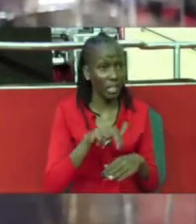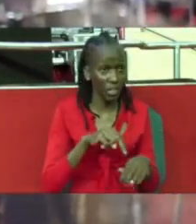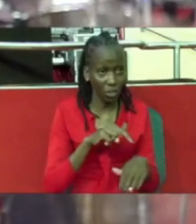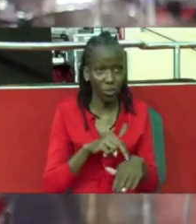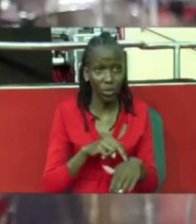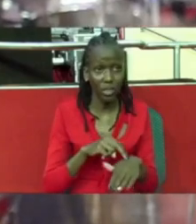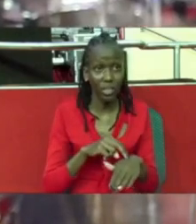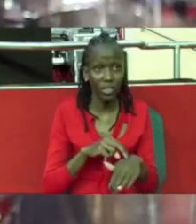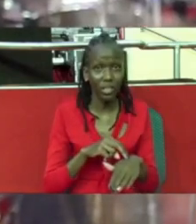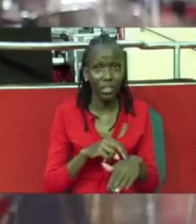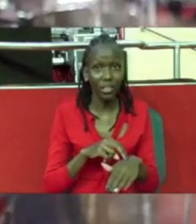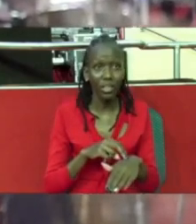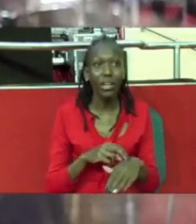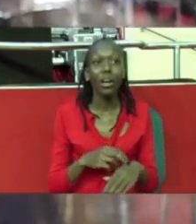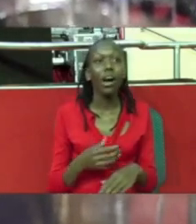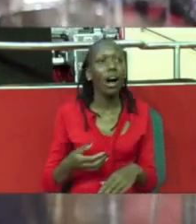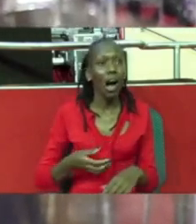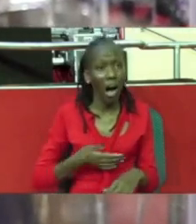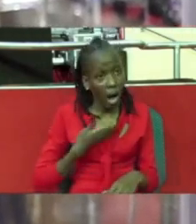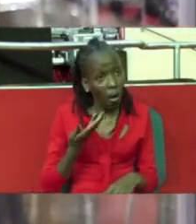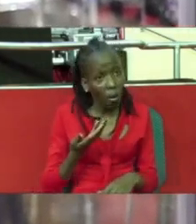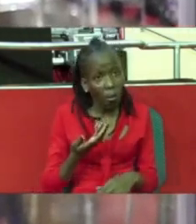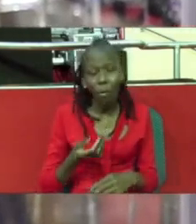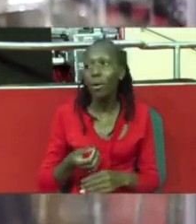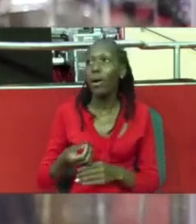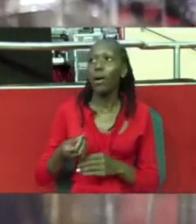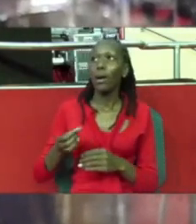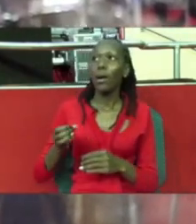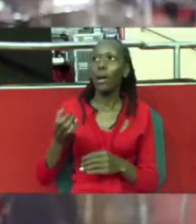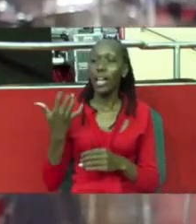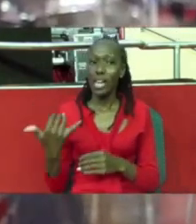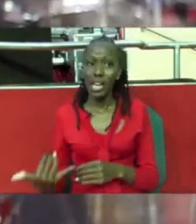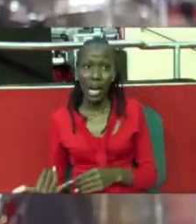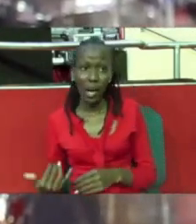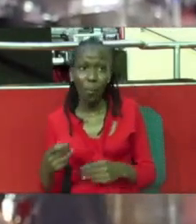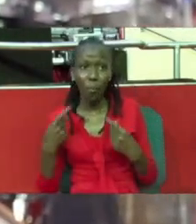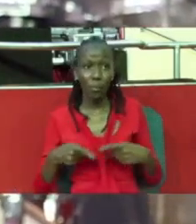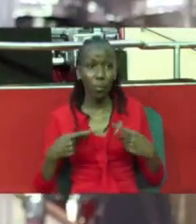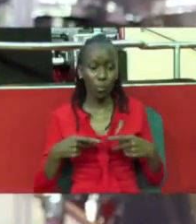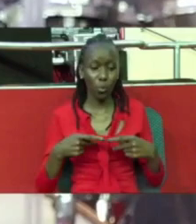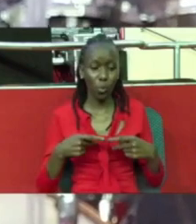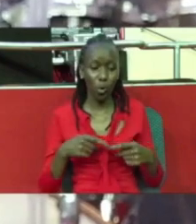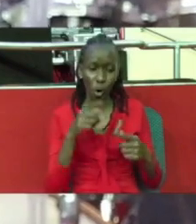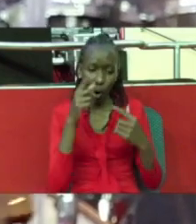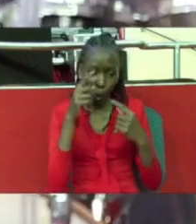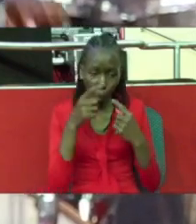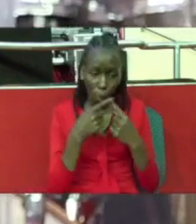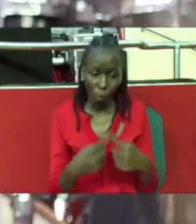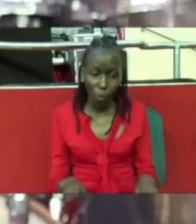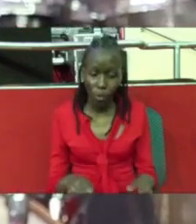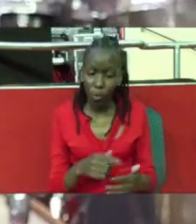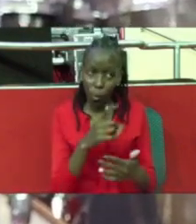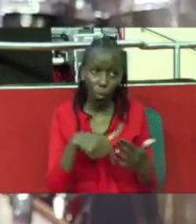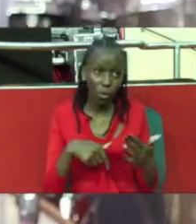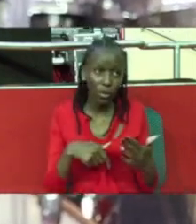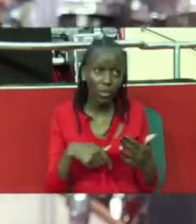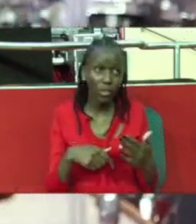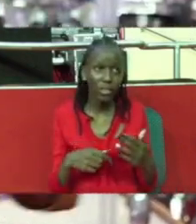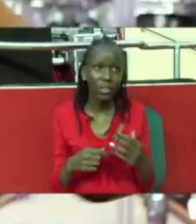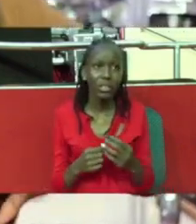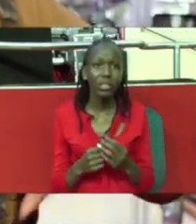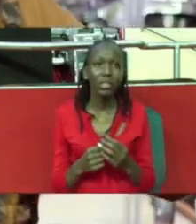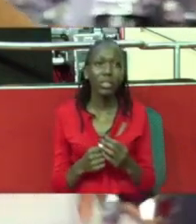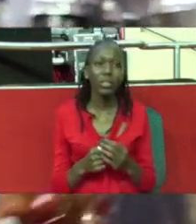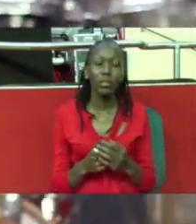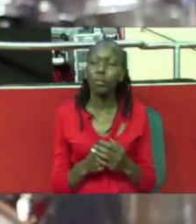our young people. Tutazame vijana wetu. What is it that is disturbing them? Tuwatazame tujiulize ni nini kinachowasumbua. What is it that is